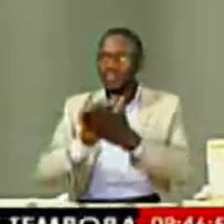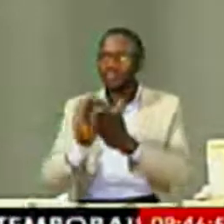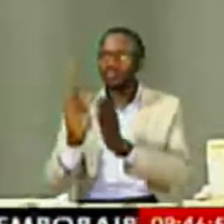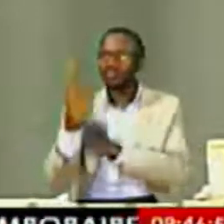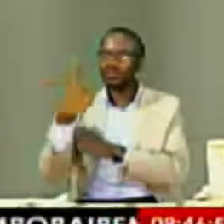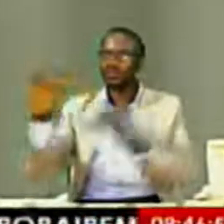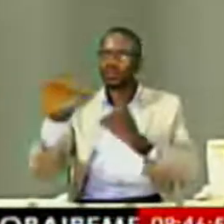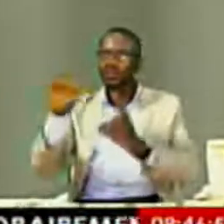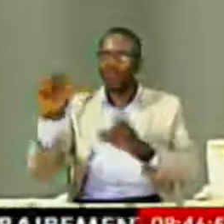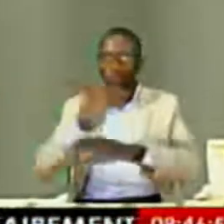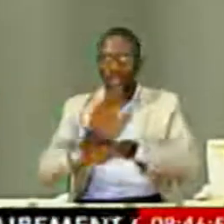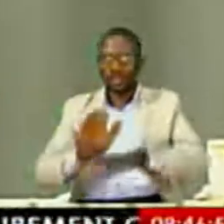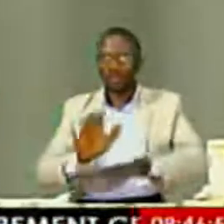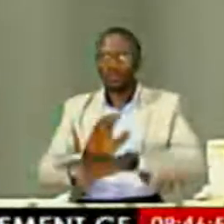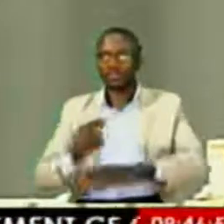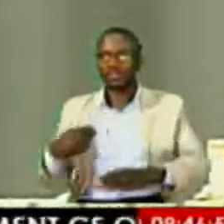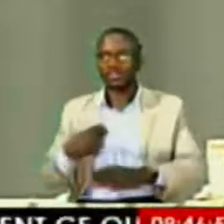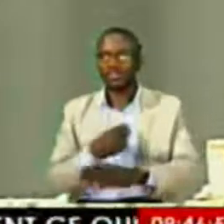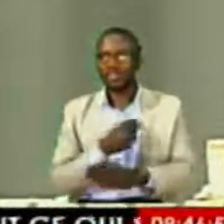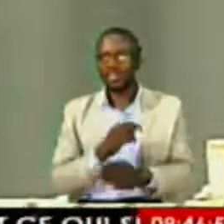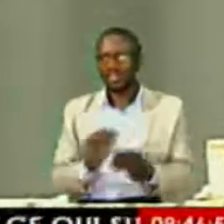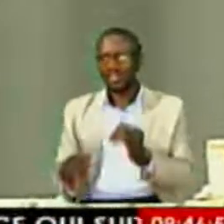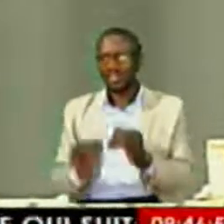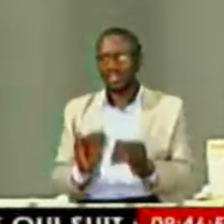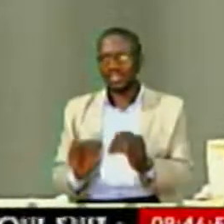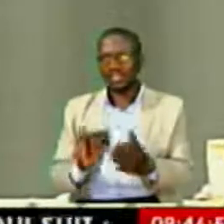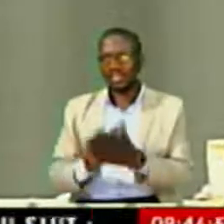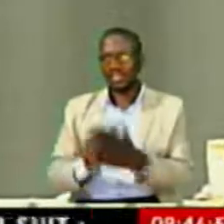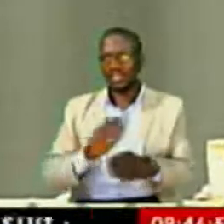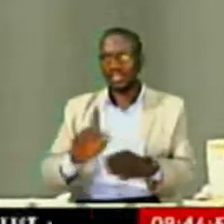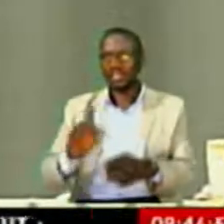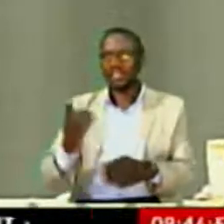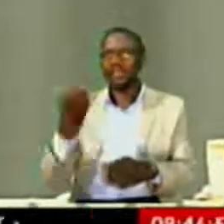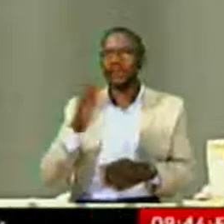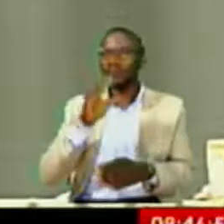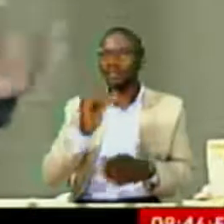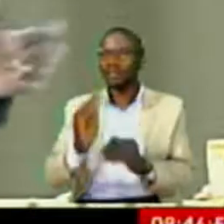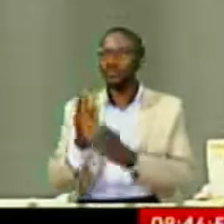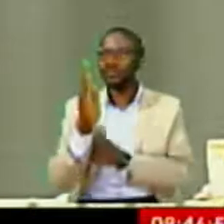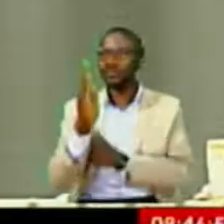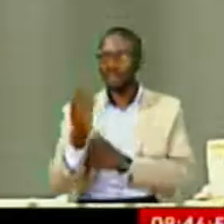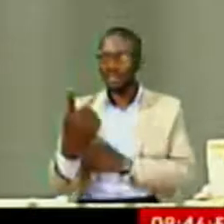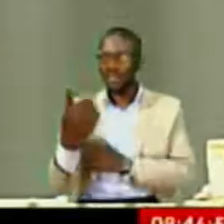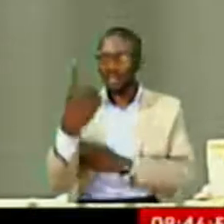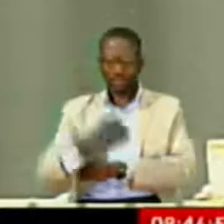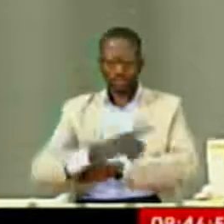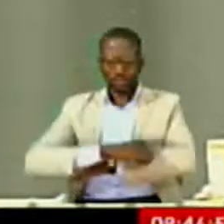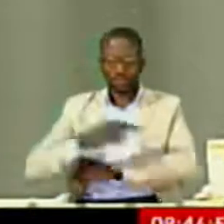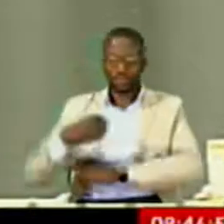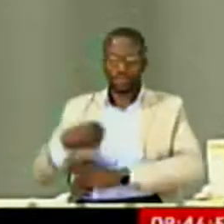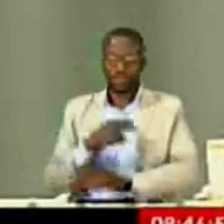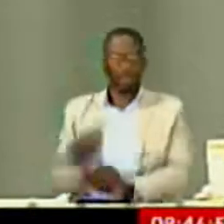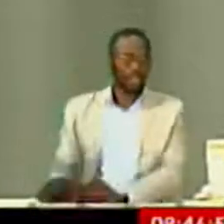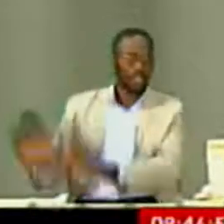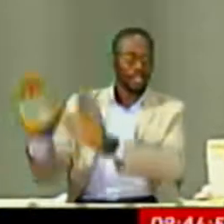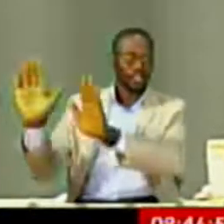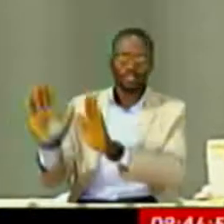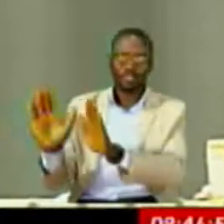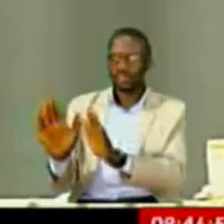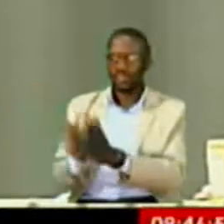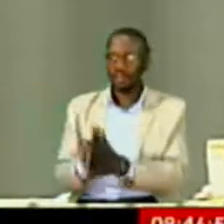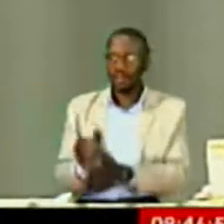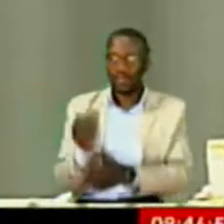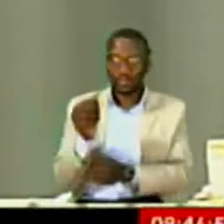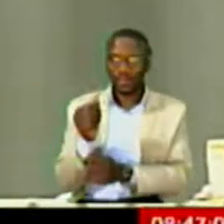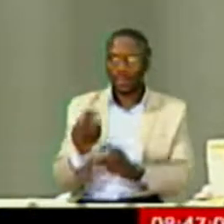It's God who has called us. Si ce n'était pas Dieu qui nous a appelés. If it wasn't God, un jour nous quitterons, nous abandonnerons cette foi. One day we will leave this faith.